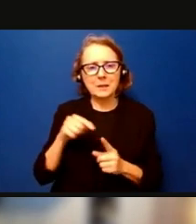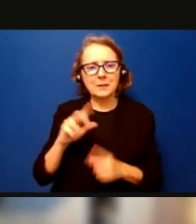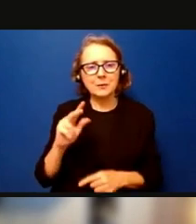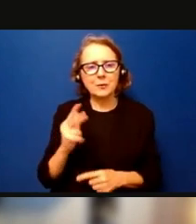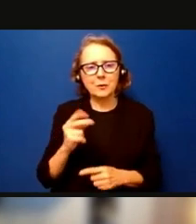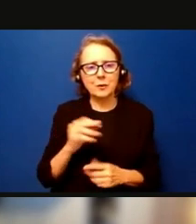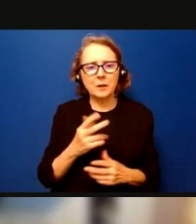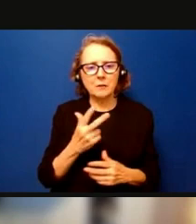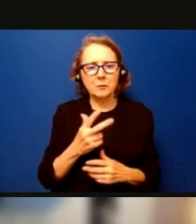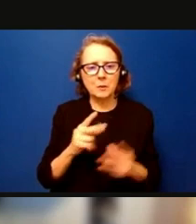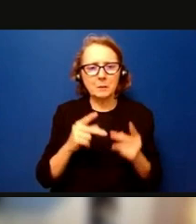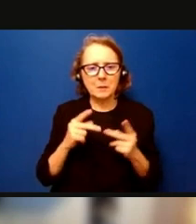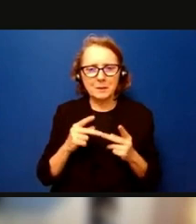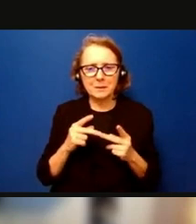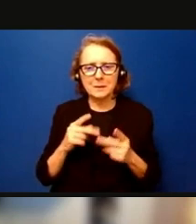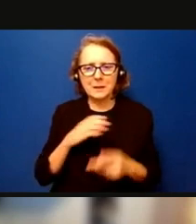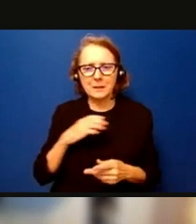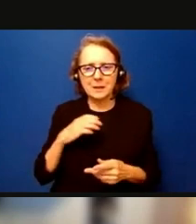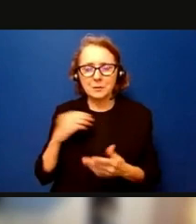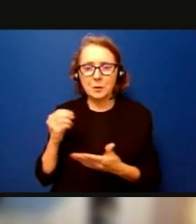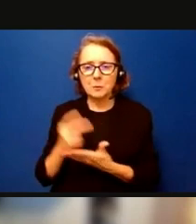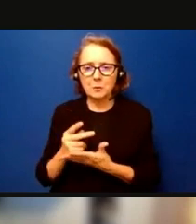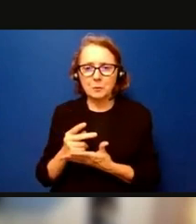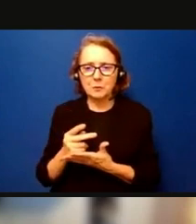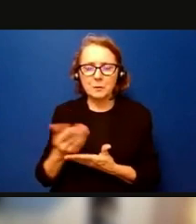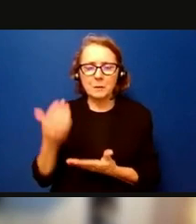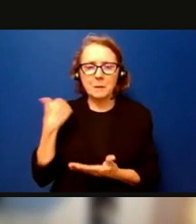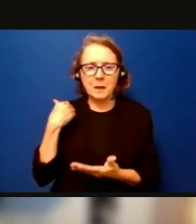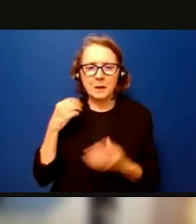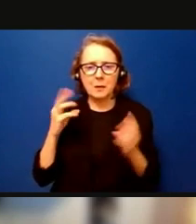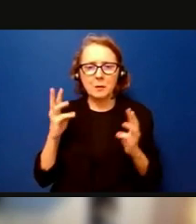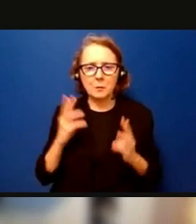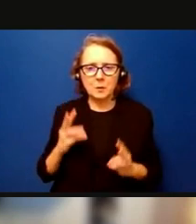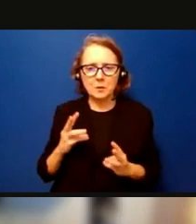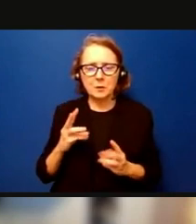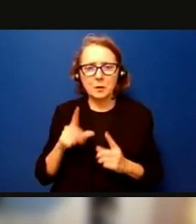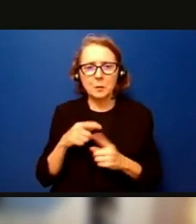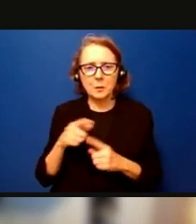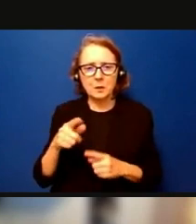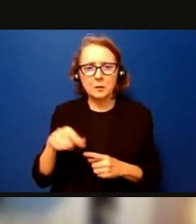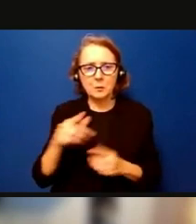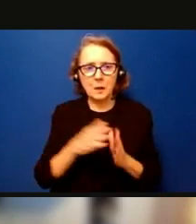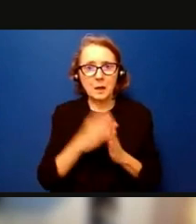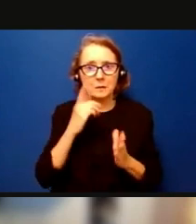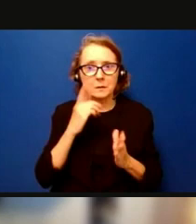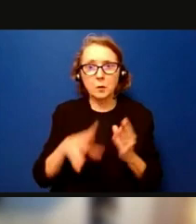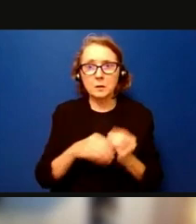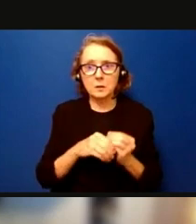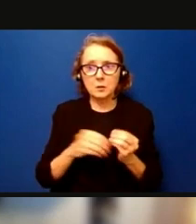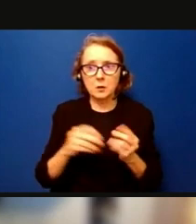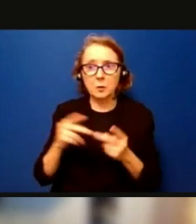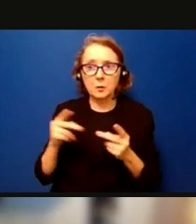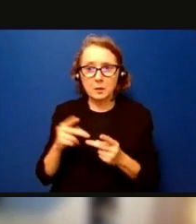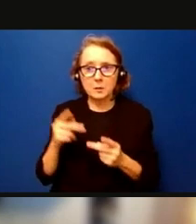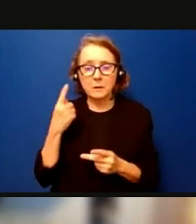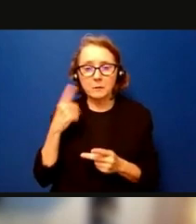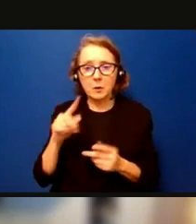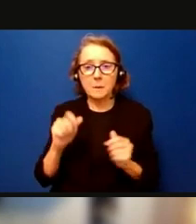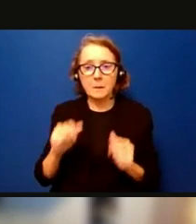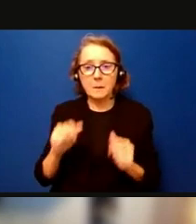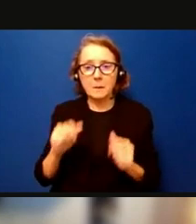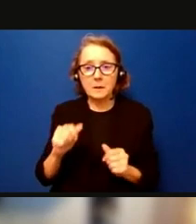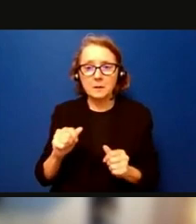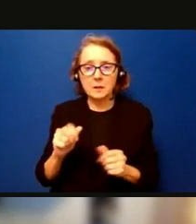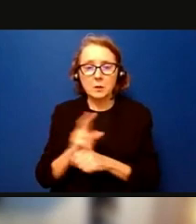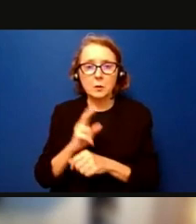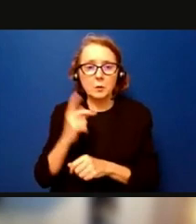three locations that Council approved back in the winter when you asked for additional locations to be potentially